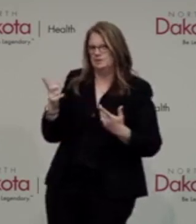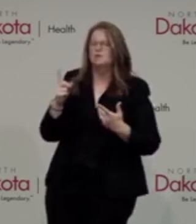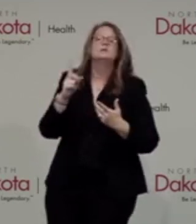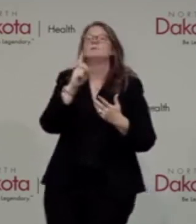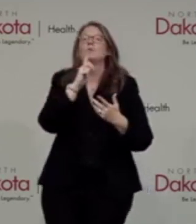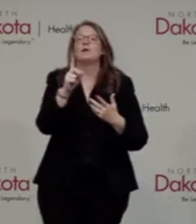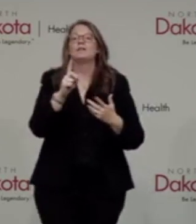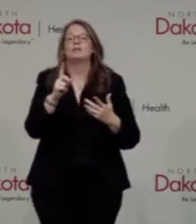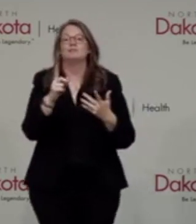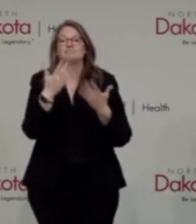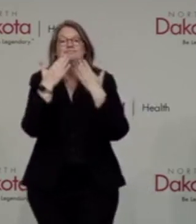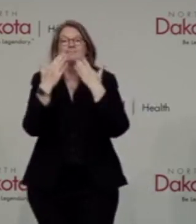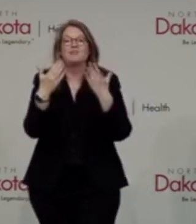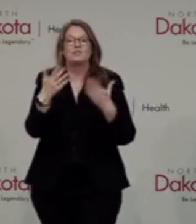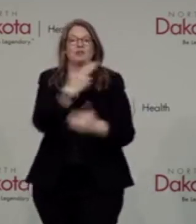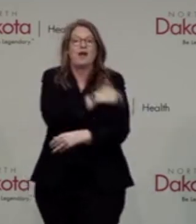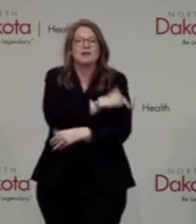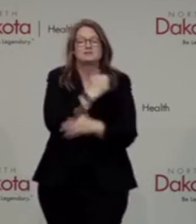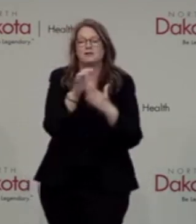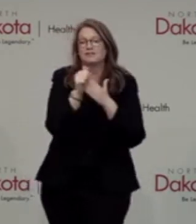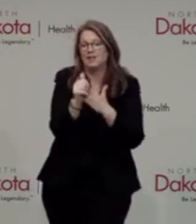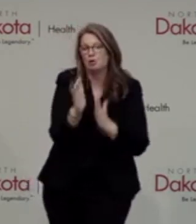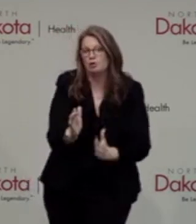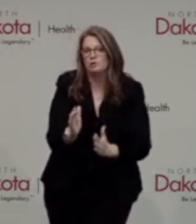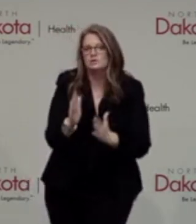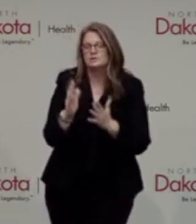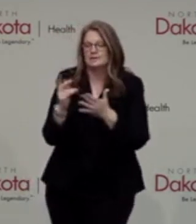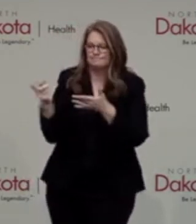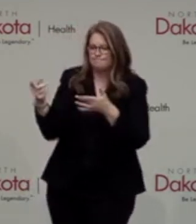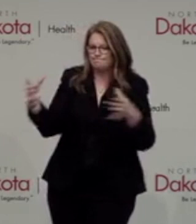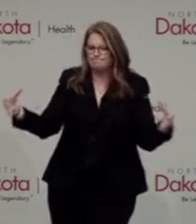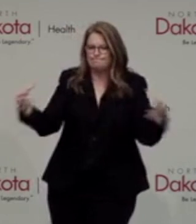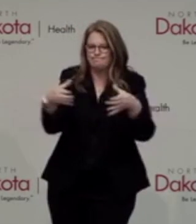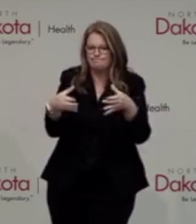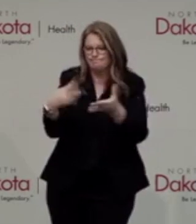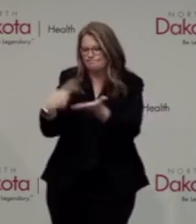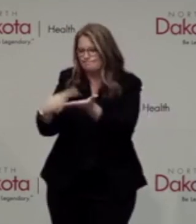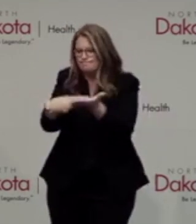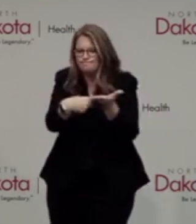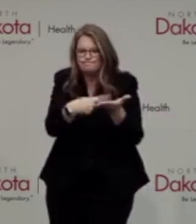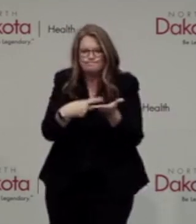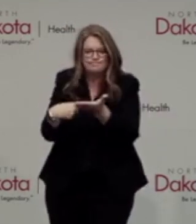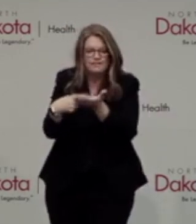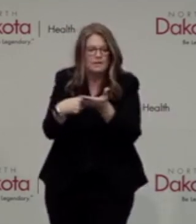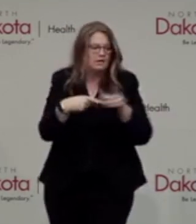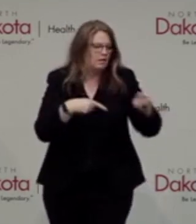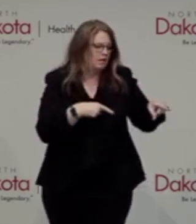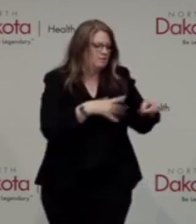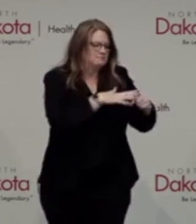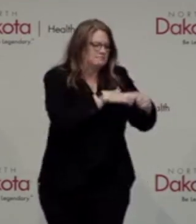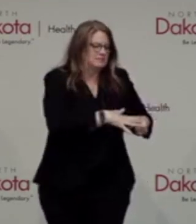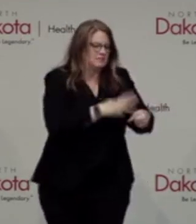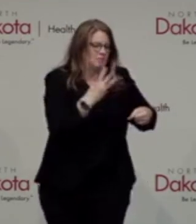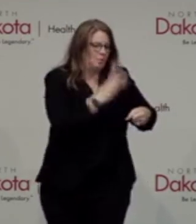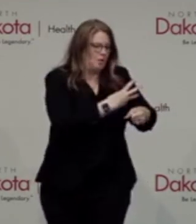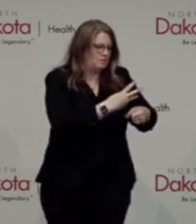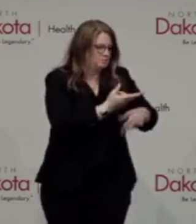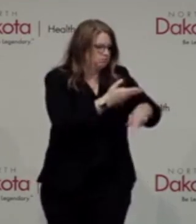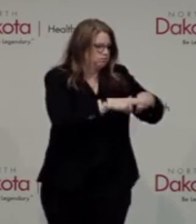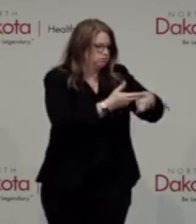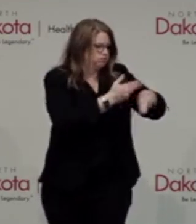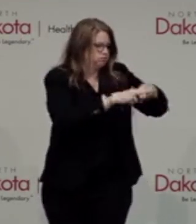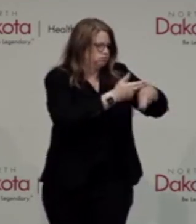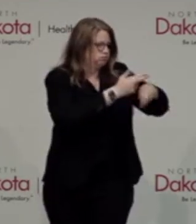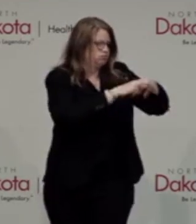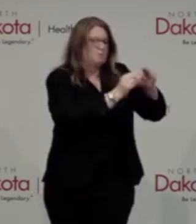coordinating, because we'll find when we've got increasing cases and increasing demand for hospitalization in the west and available beds,